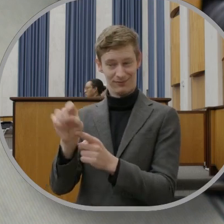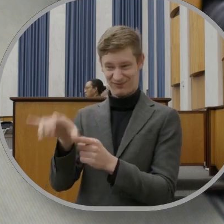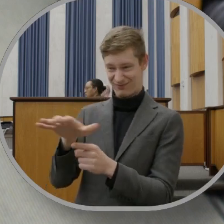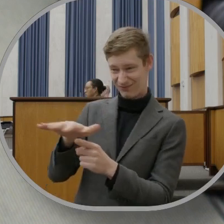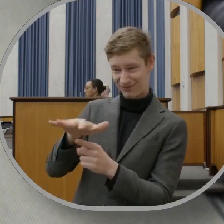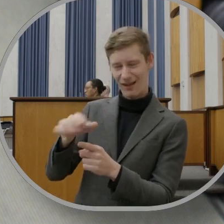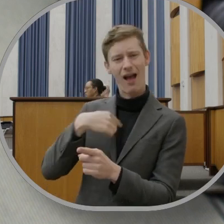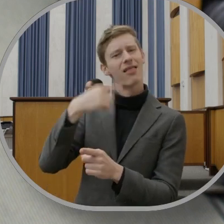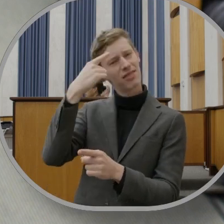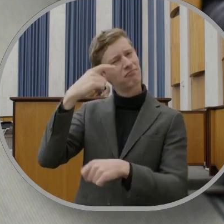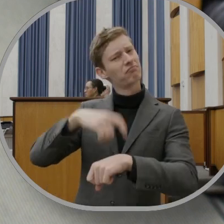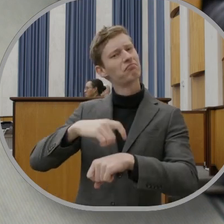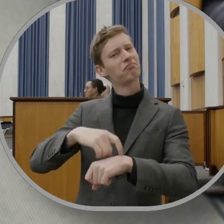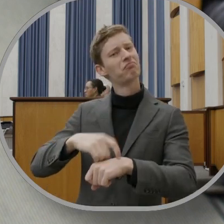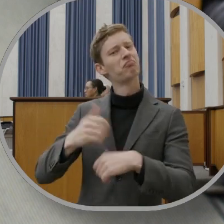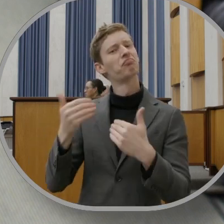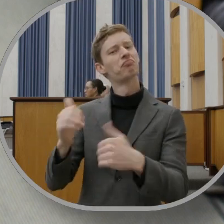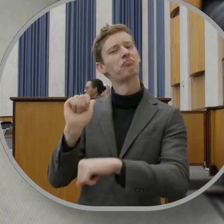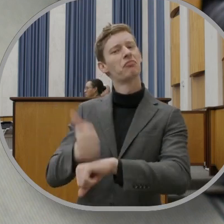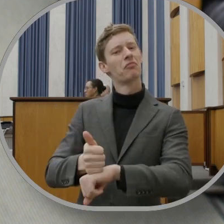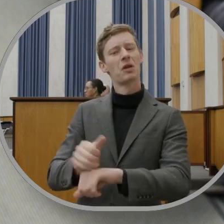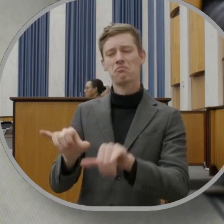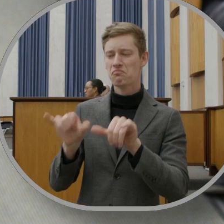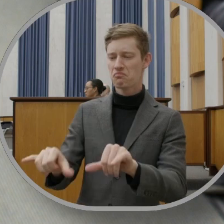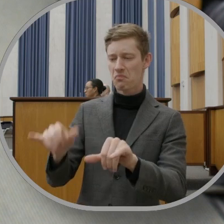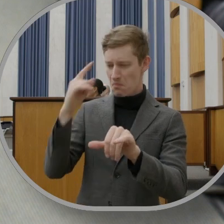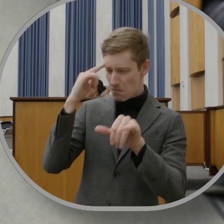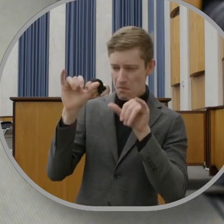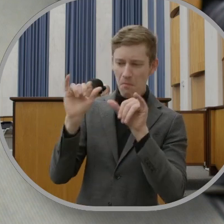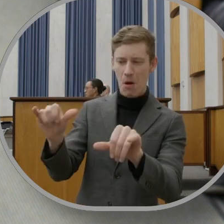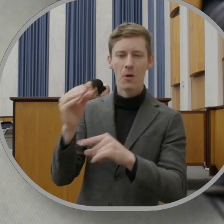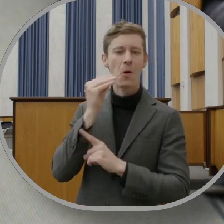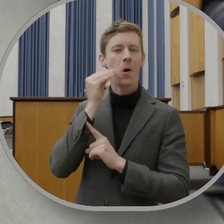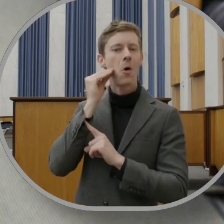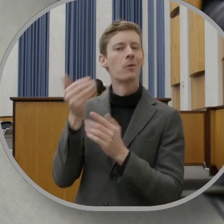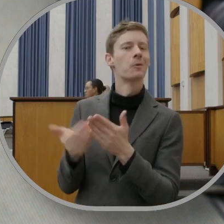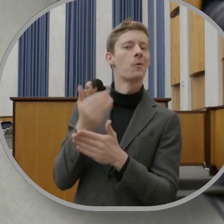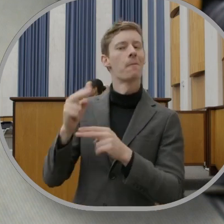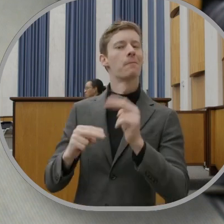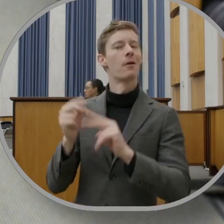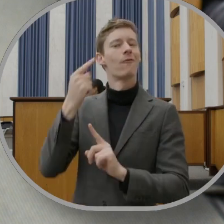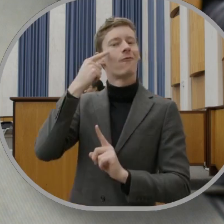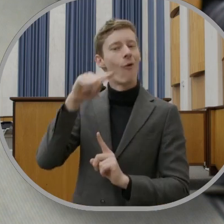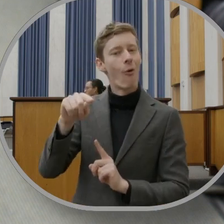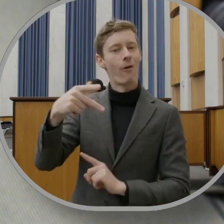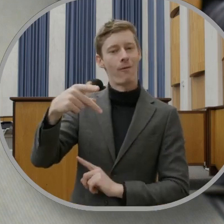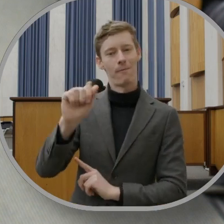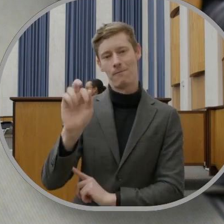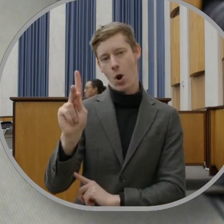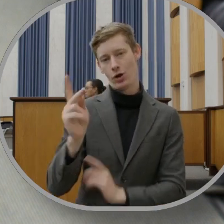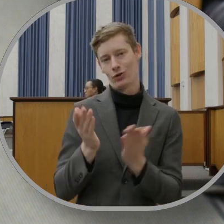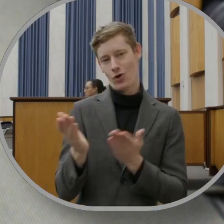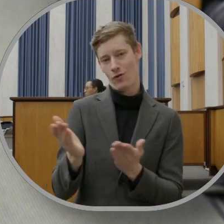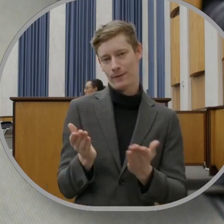Recreation Department had a permanent home, one that reflects the critical role the department plays in our community. After